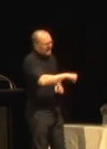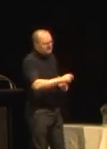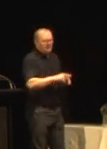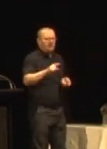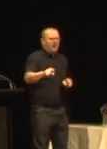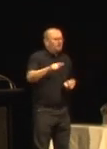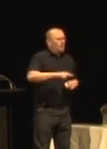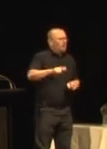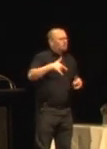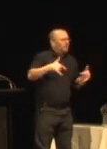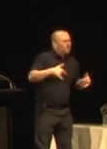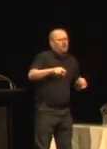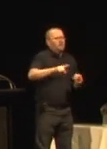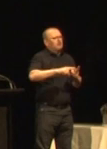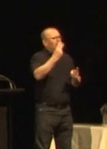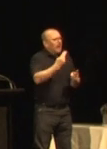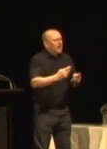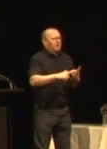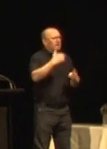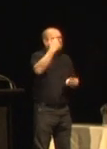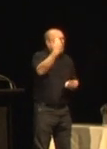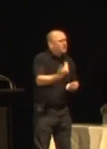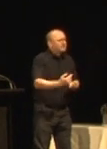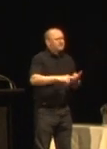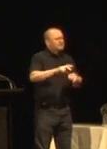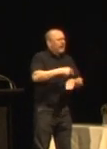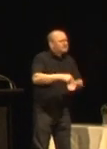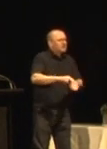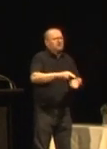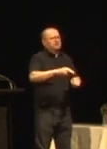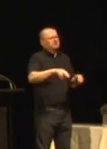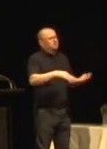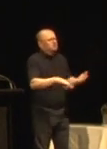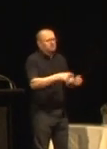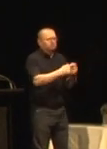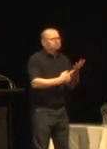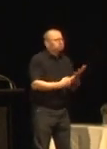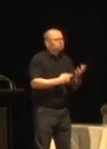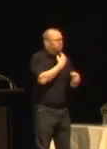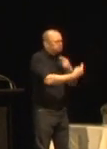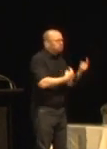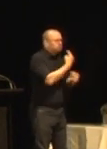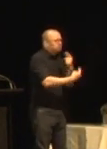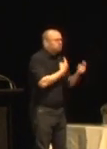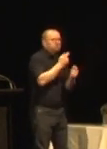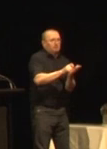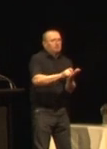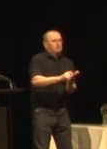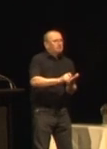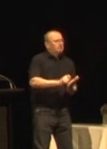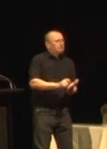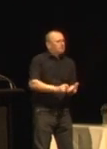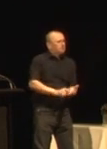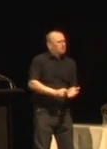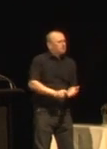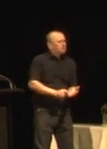rapper, painter, artist, poet, dancer, musician. And the challenge here wasn't that there